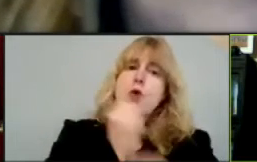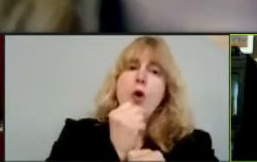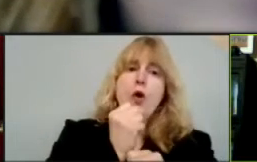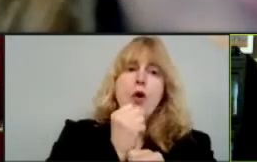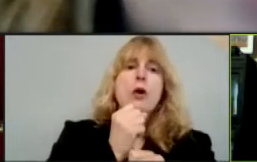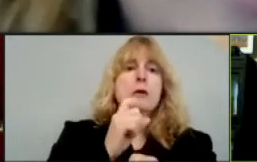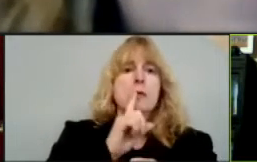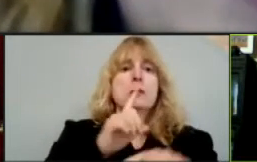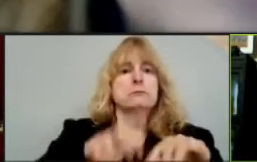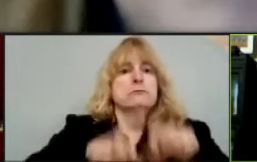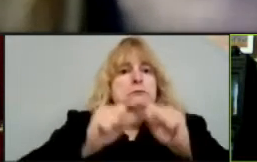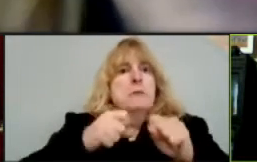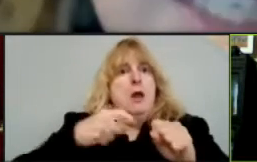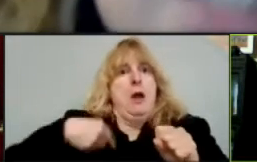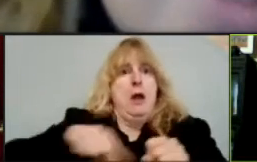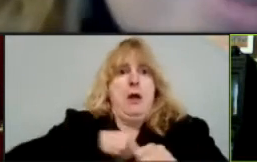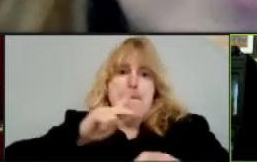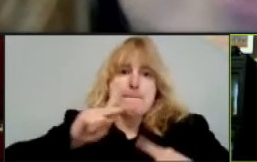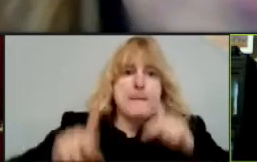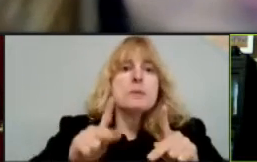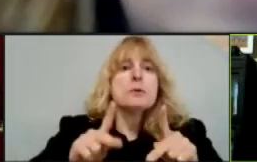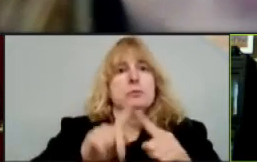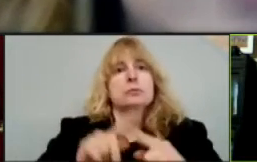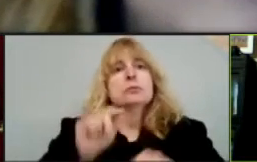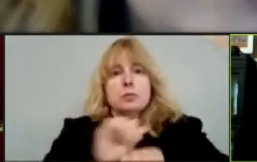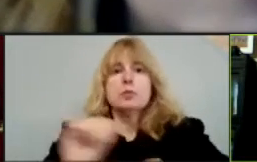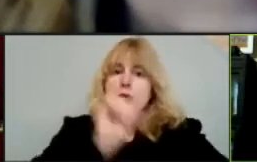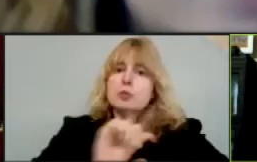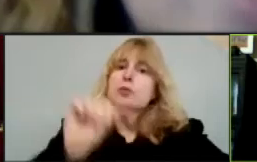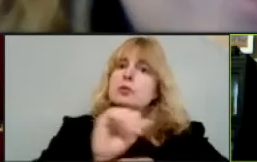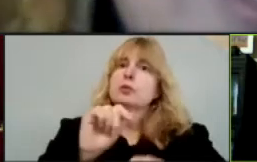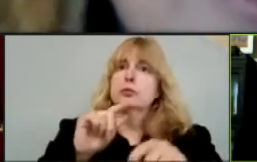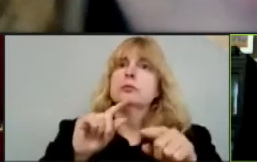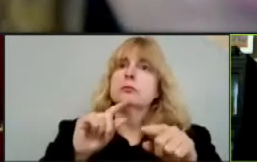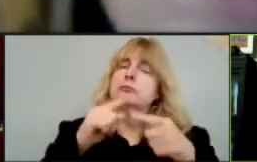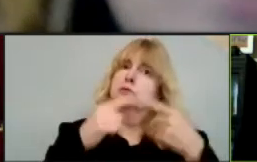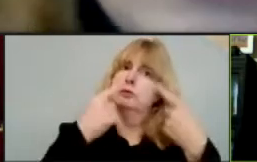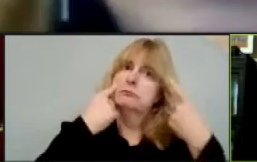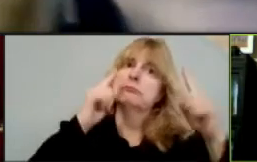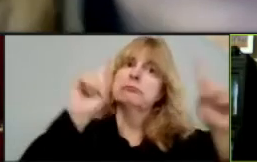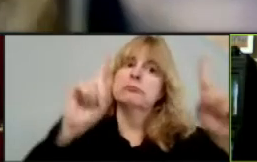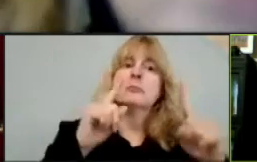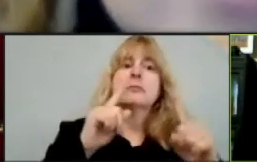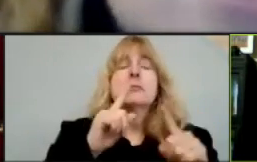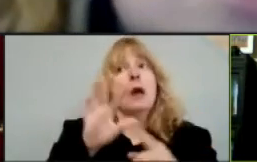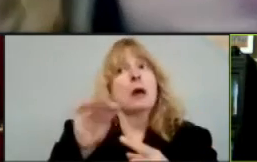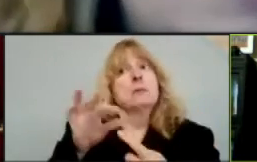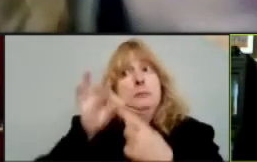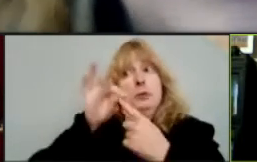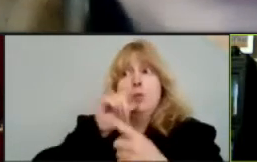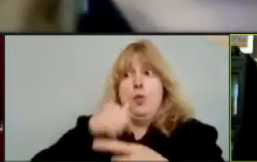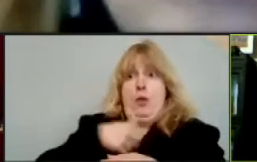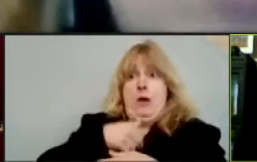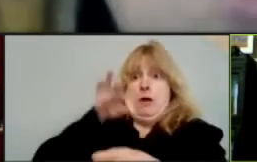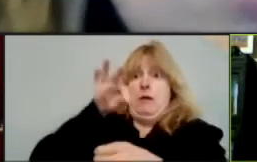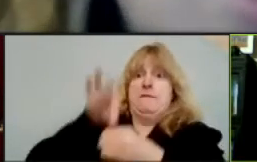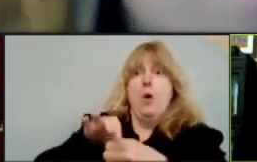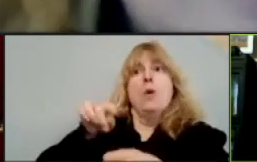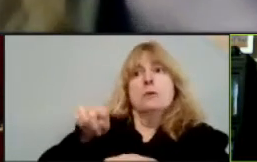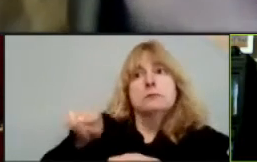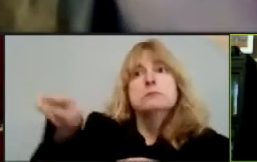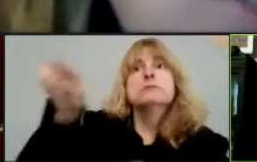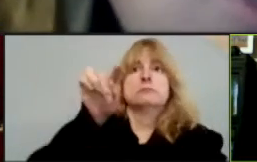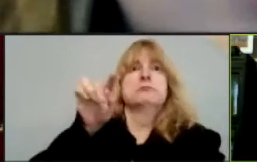make sure that happens, but particularly our elected officials. And I want to encourage all of us to hold